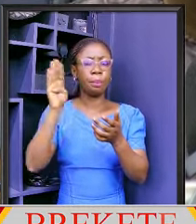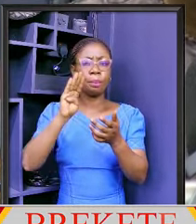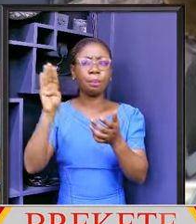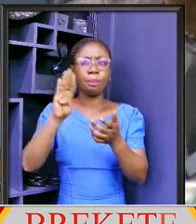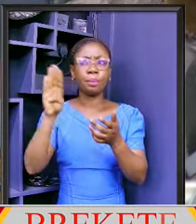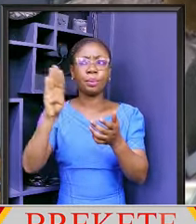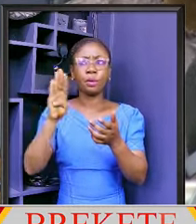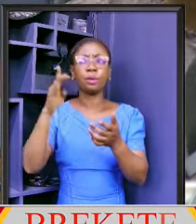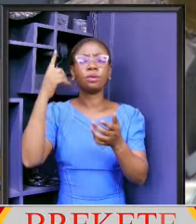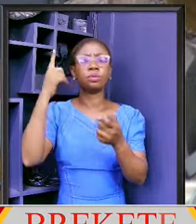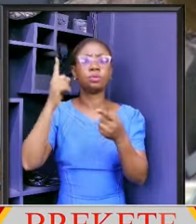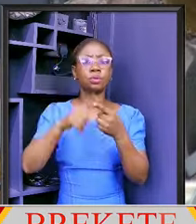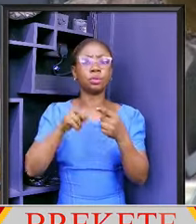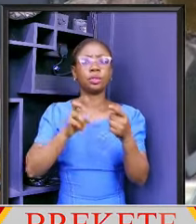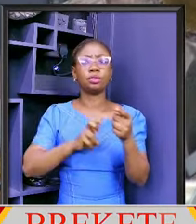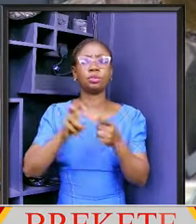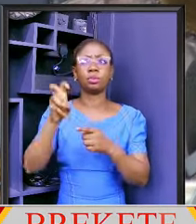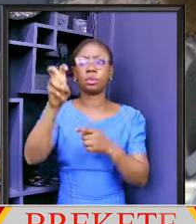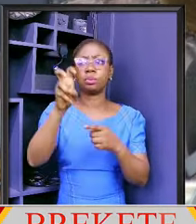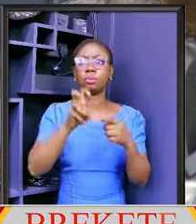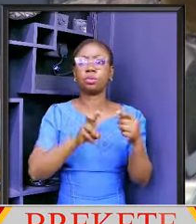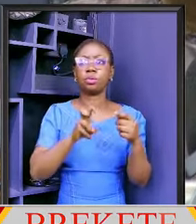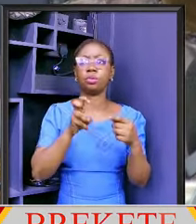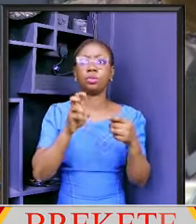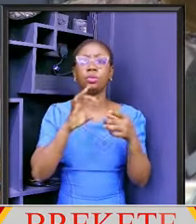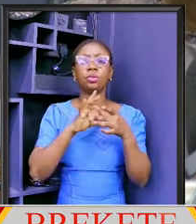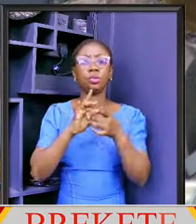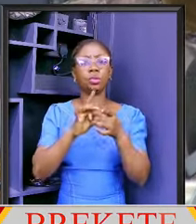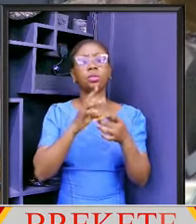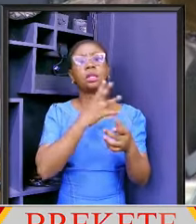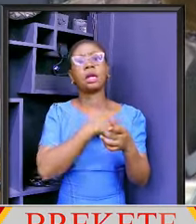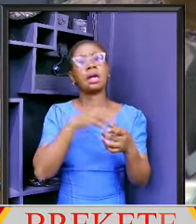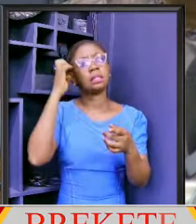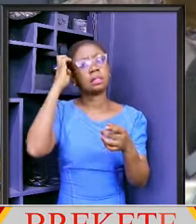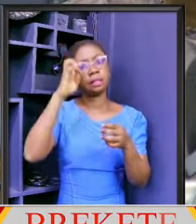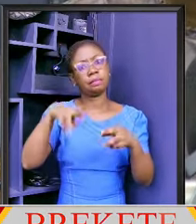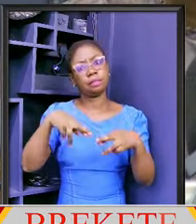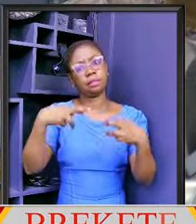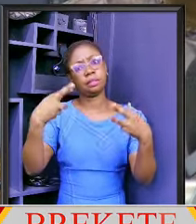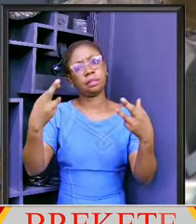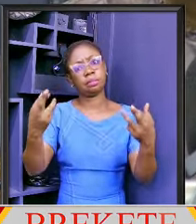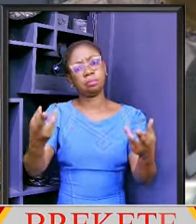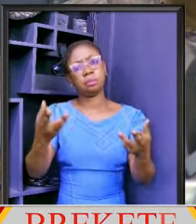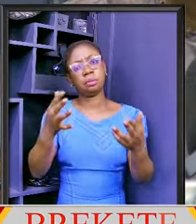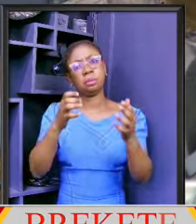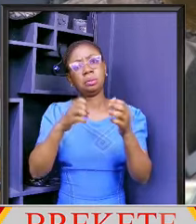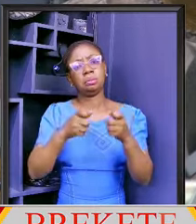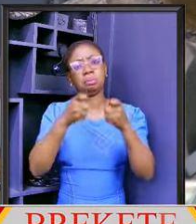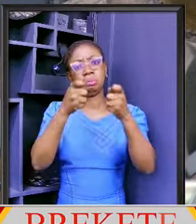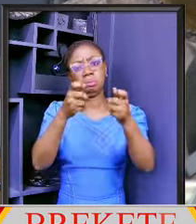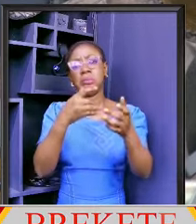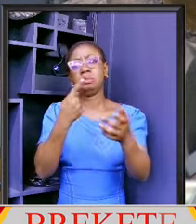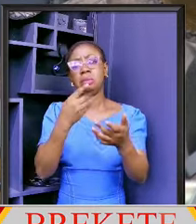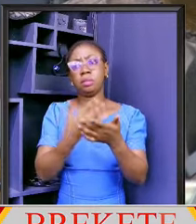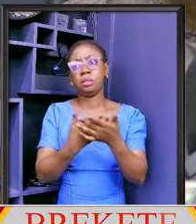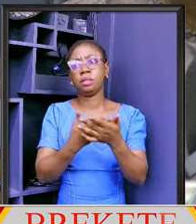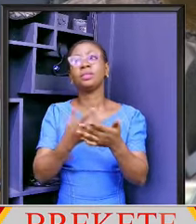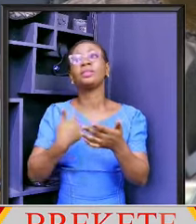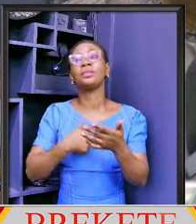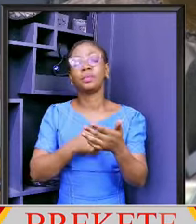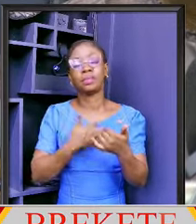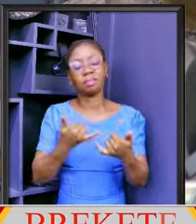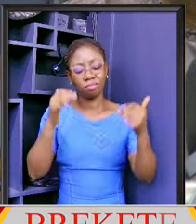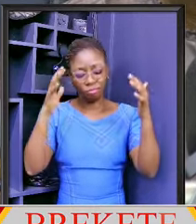around. No, for the transport. For the transport, all transporters. The you know. And he has released the money. Una Klaman